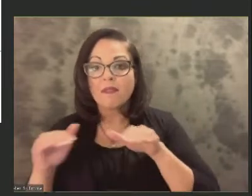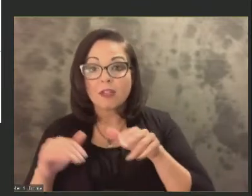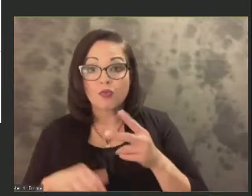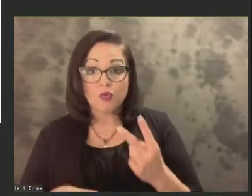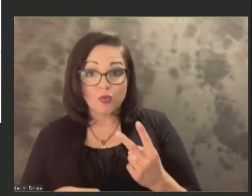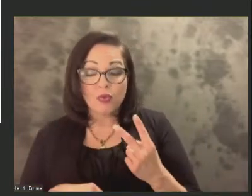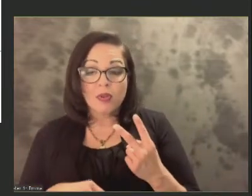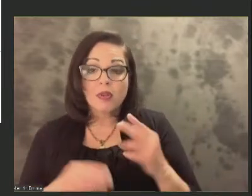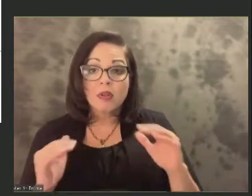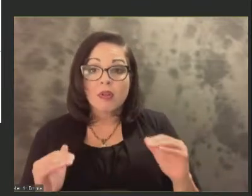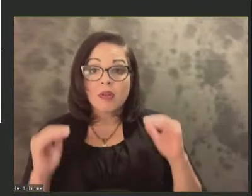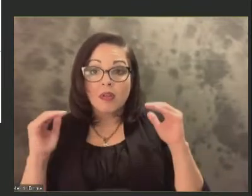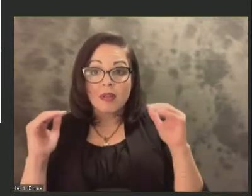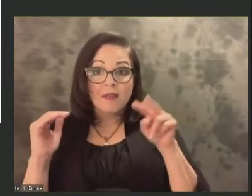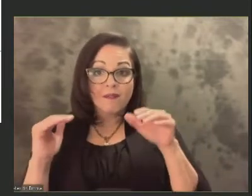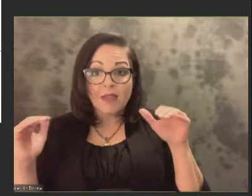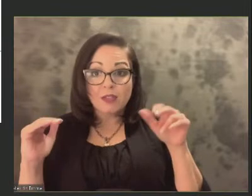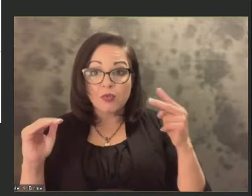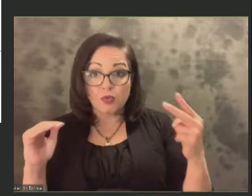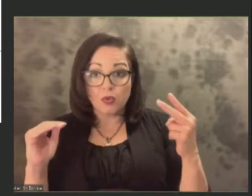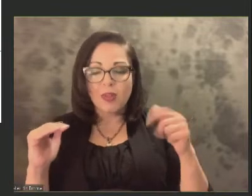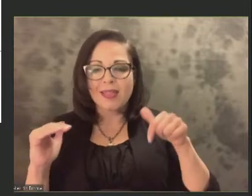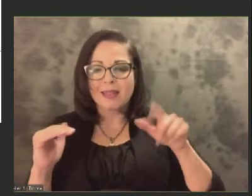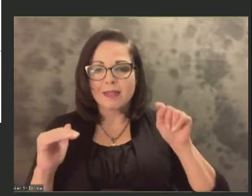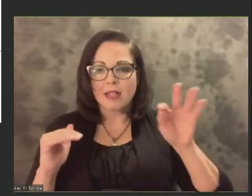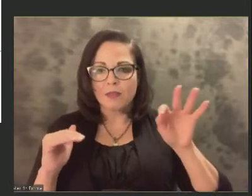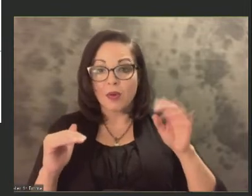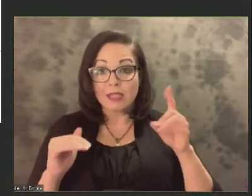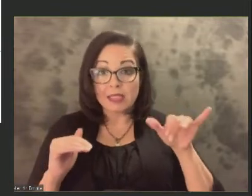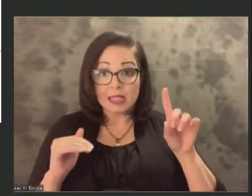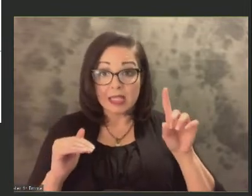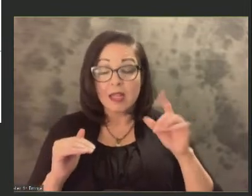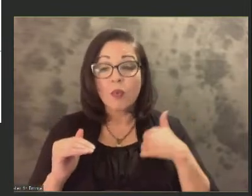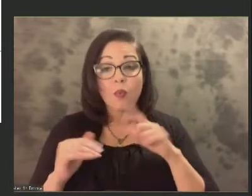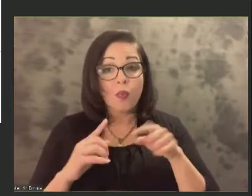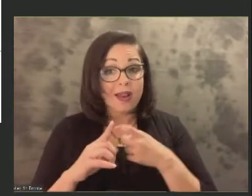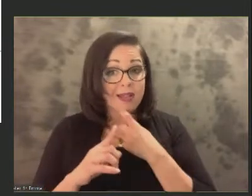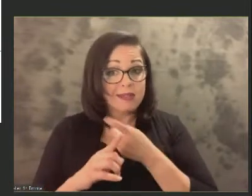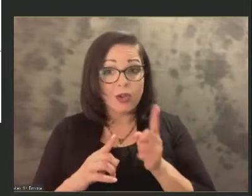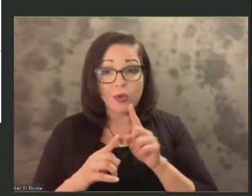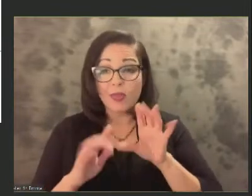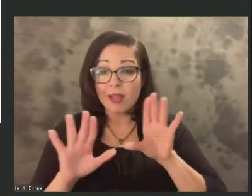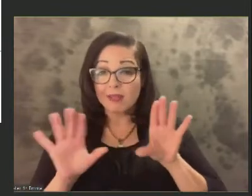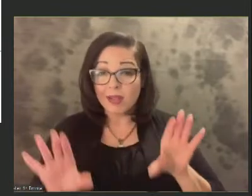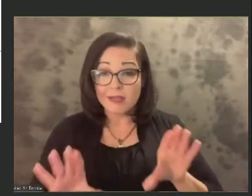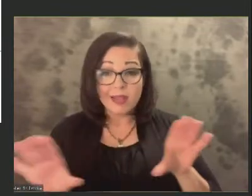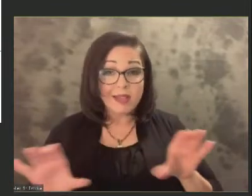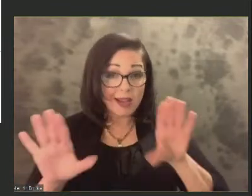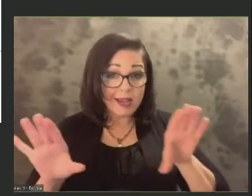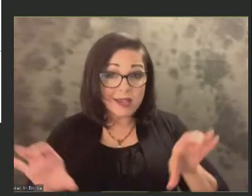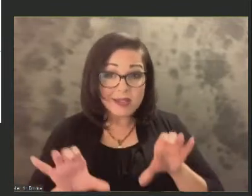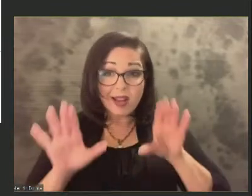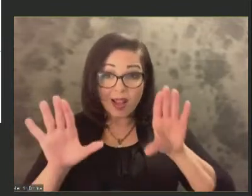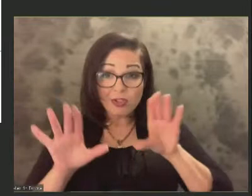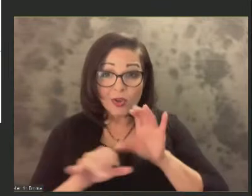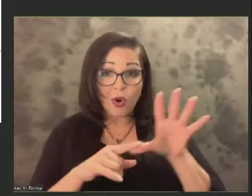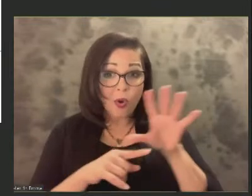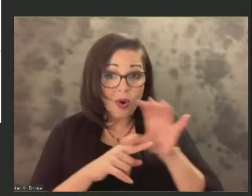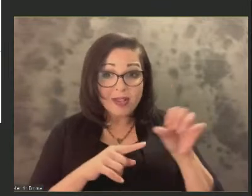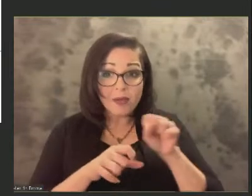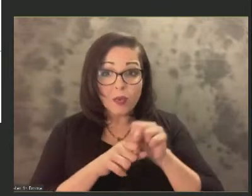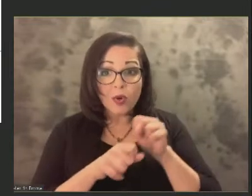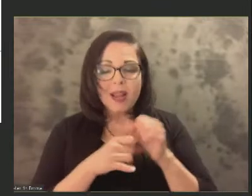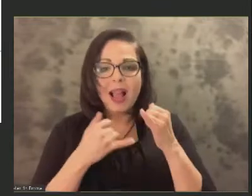this task force did. When I said that they did extraordinary work, I think now the viewers